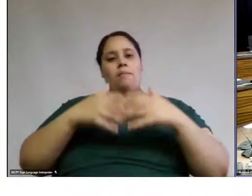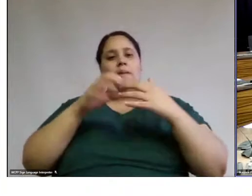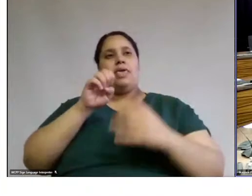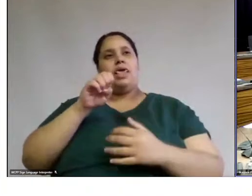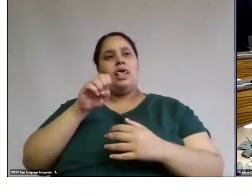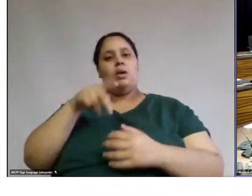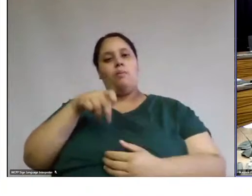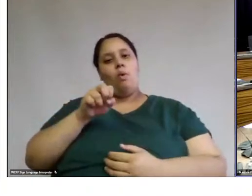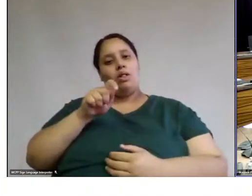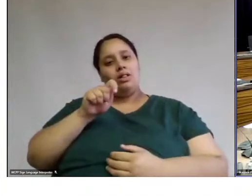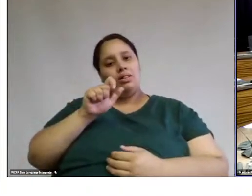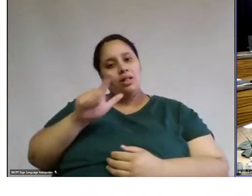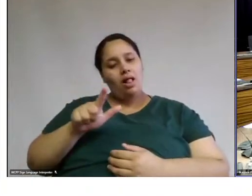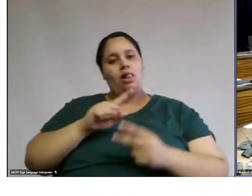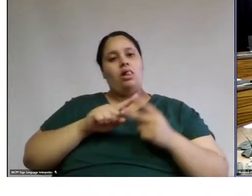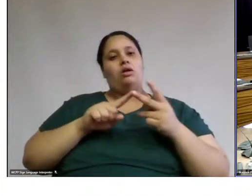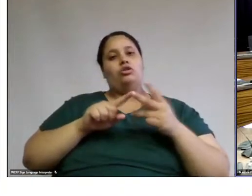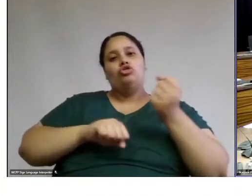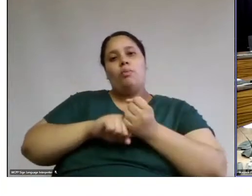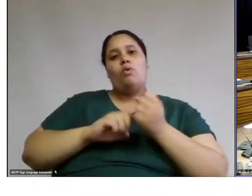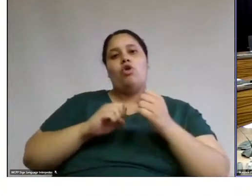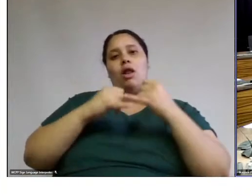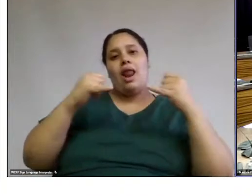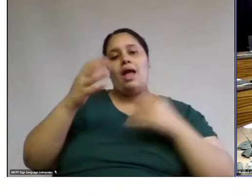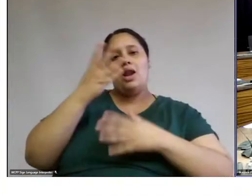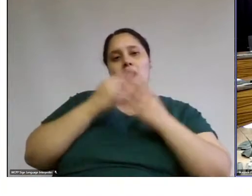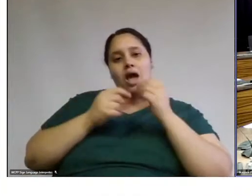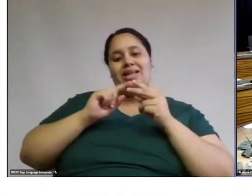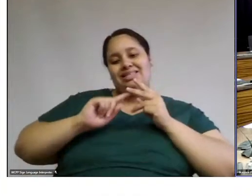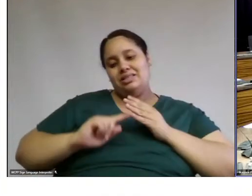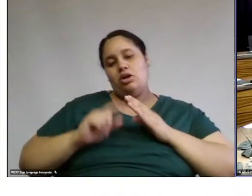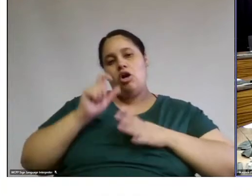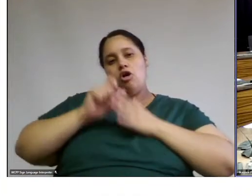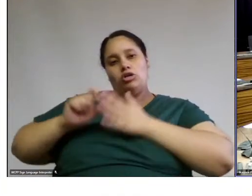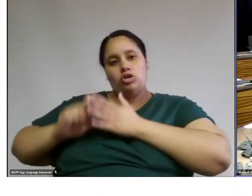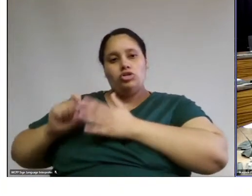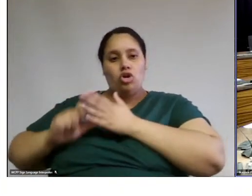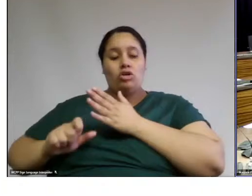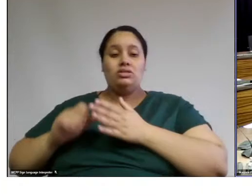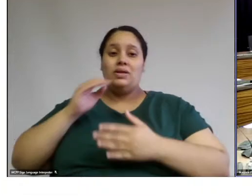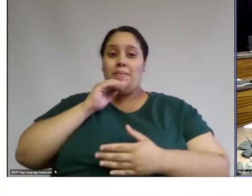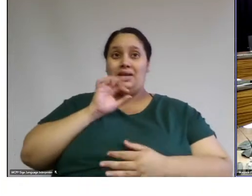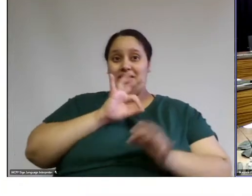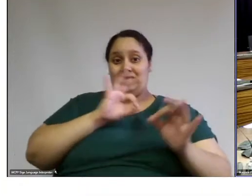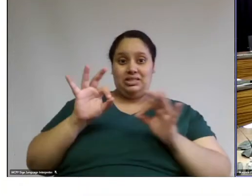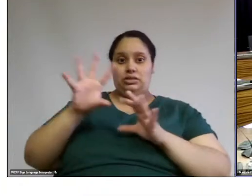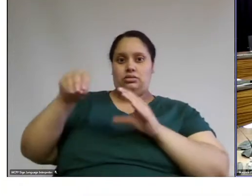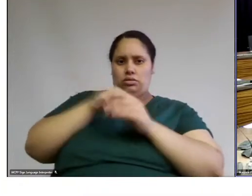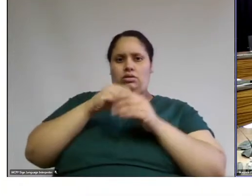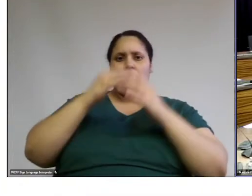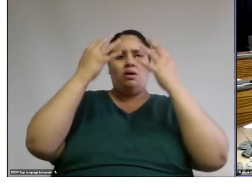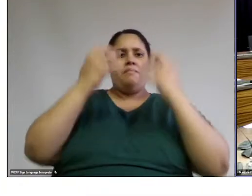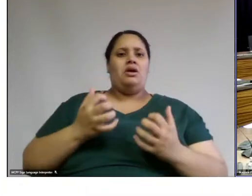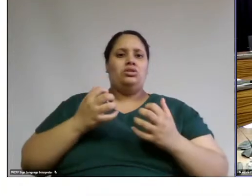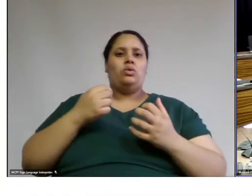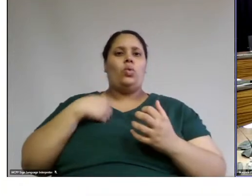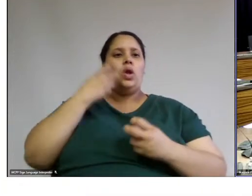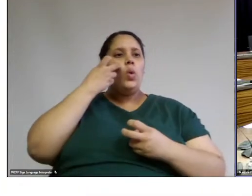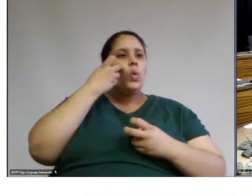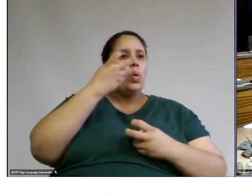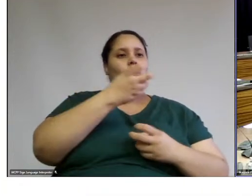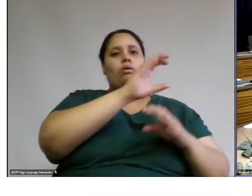initiatives to support learning online, which means those are money that we didn't budget for, but we had to shift money